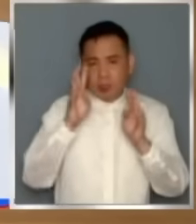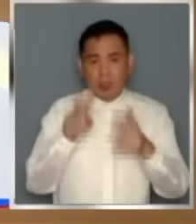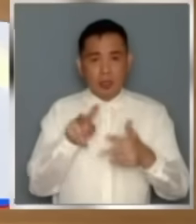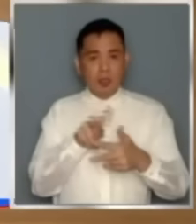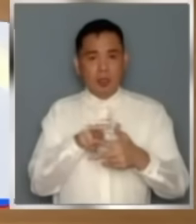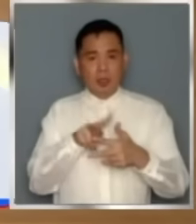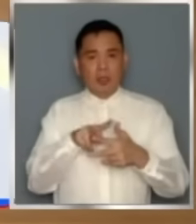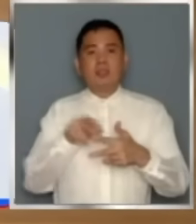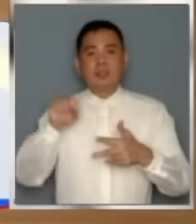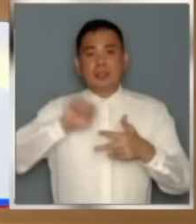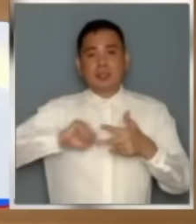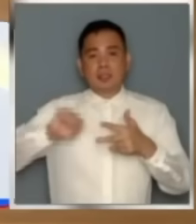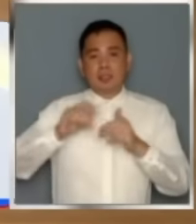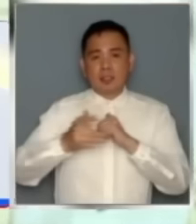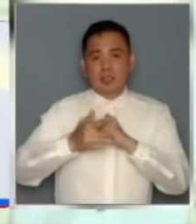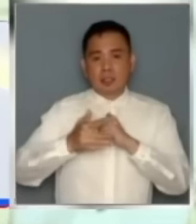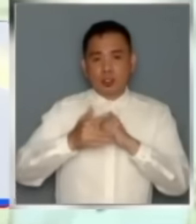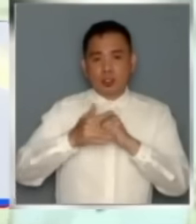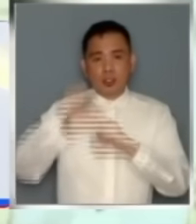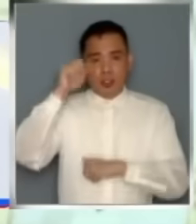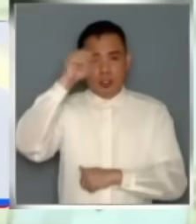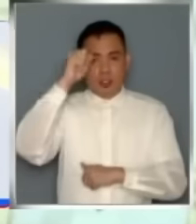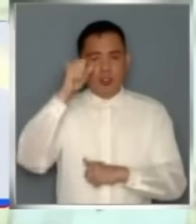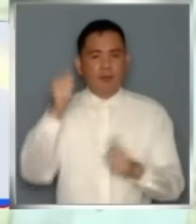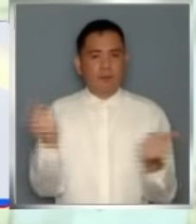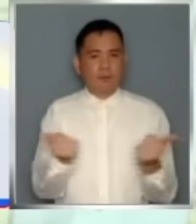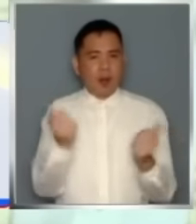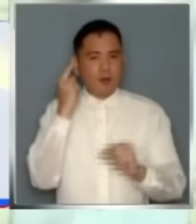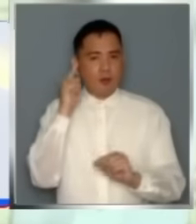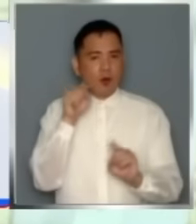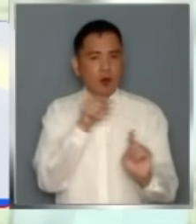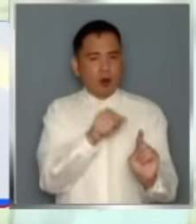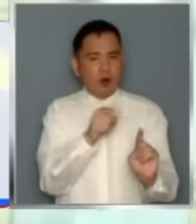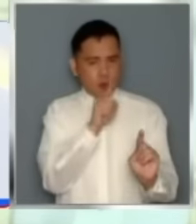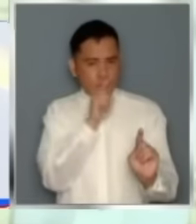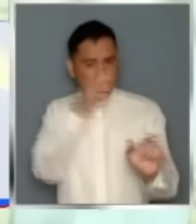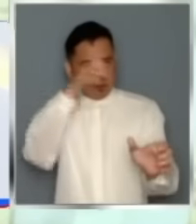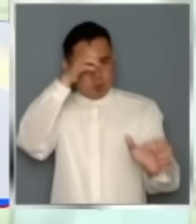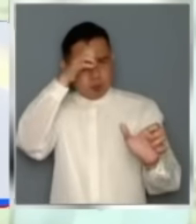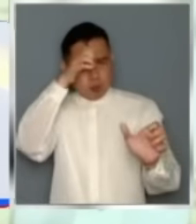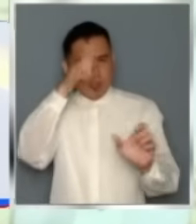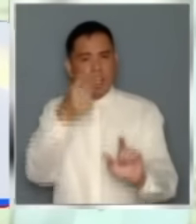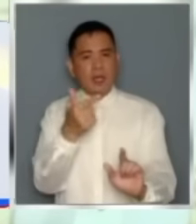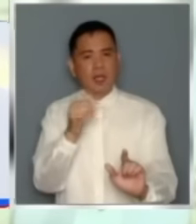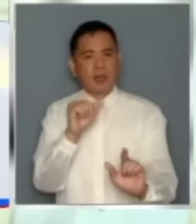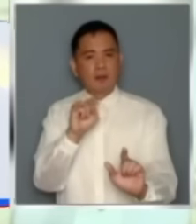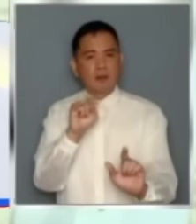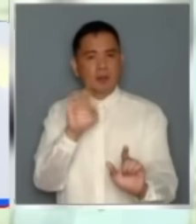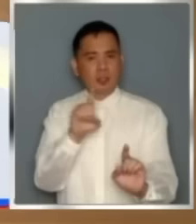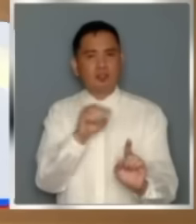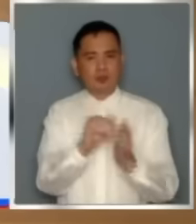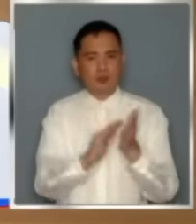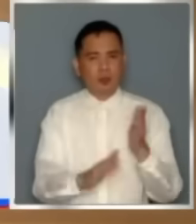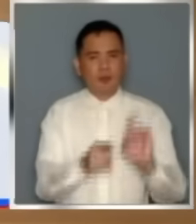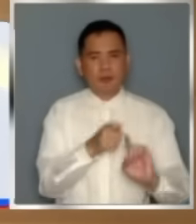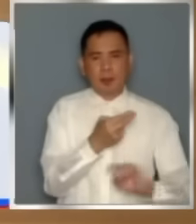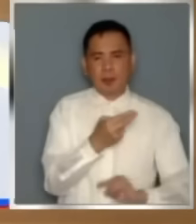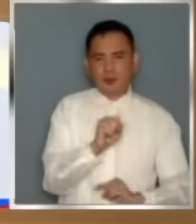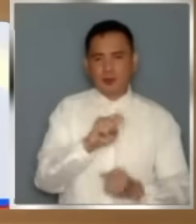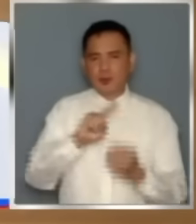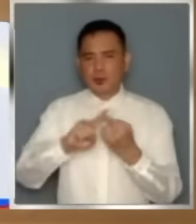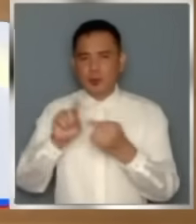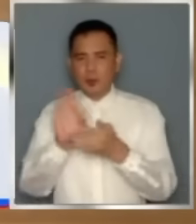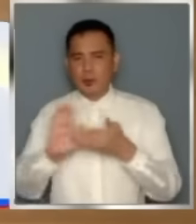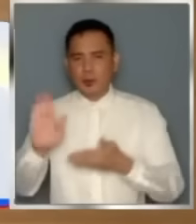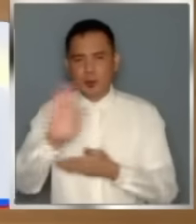scholarships are made available for the talented and technically gifted students from high school all the way to graduate school.